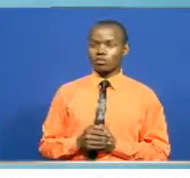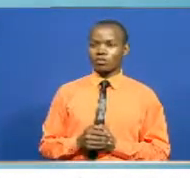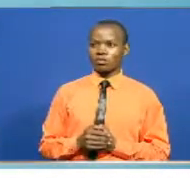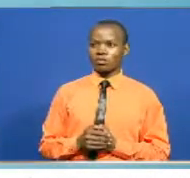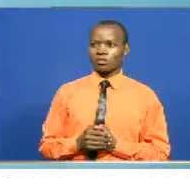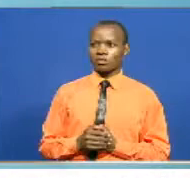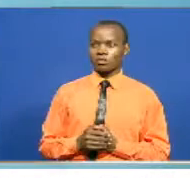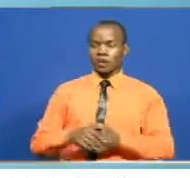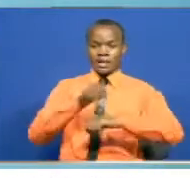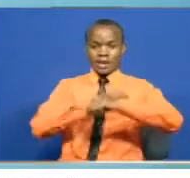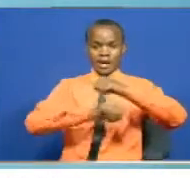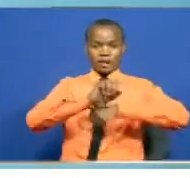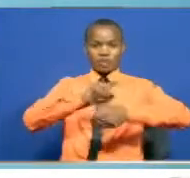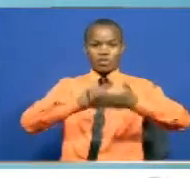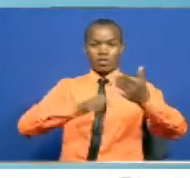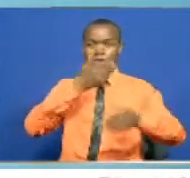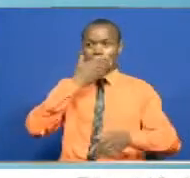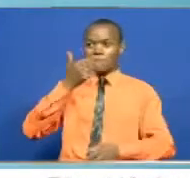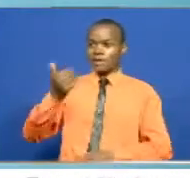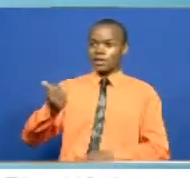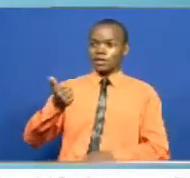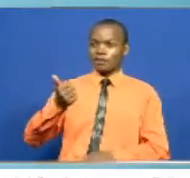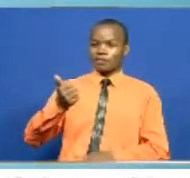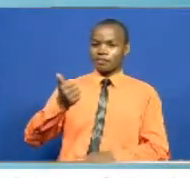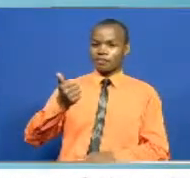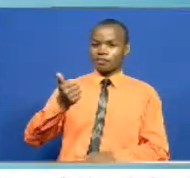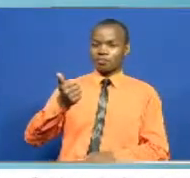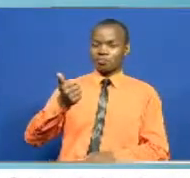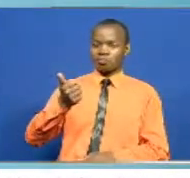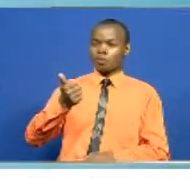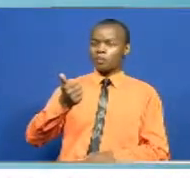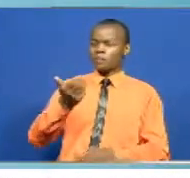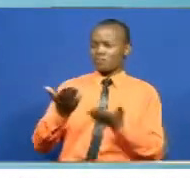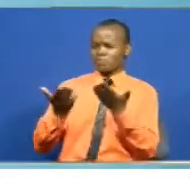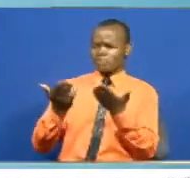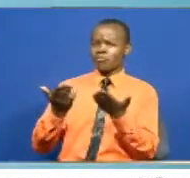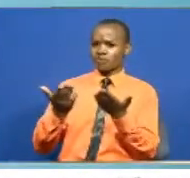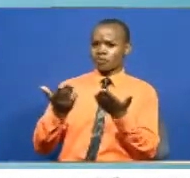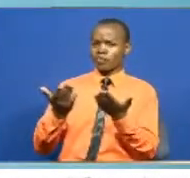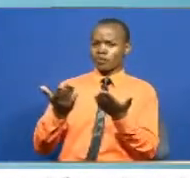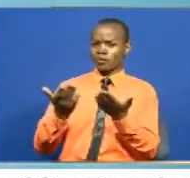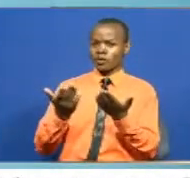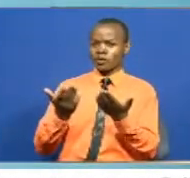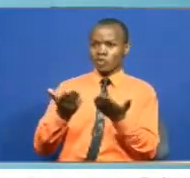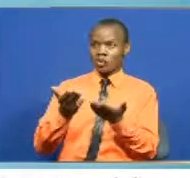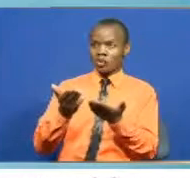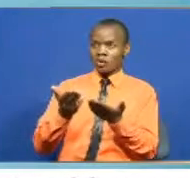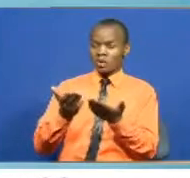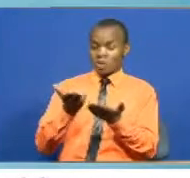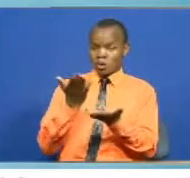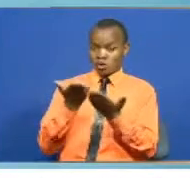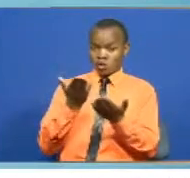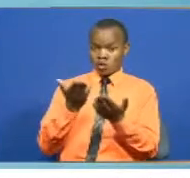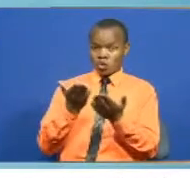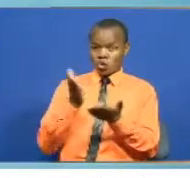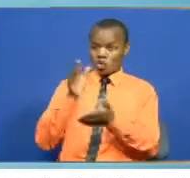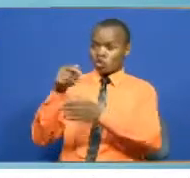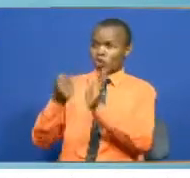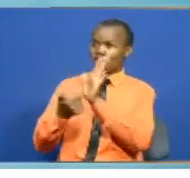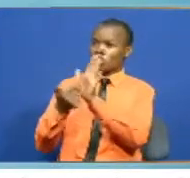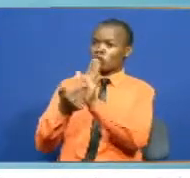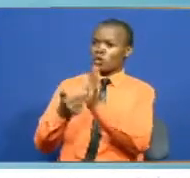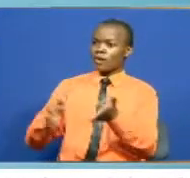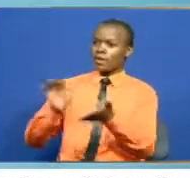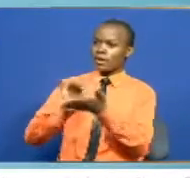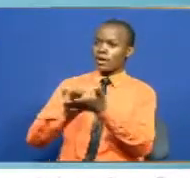what they do best is execution. They do not necessarily have like the most talented players, but then they execute like